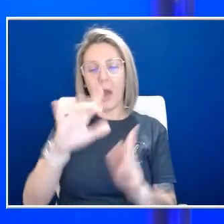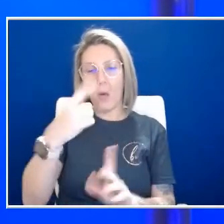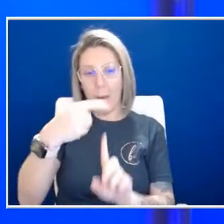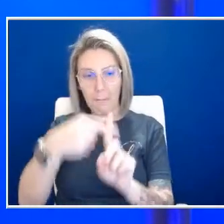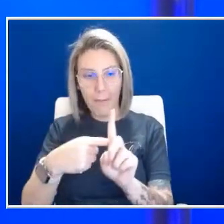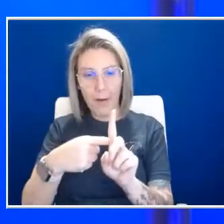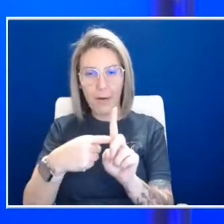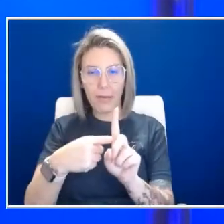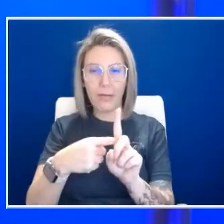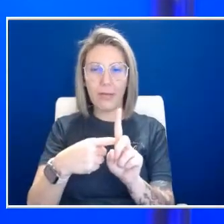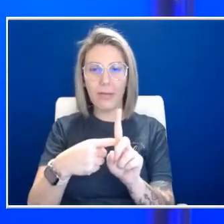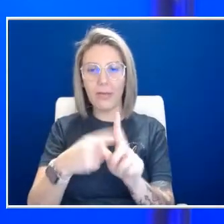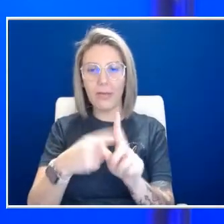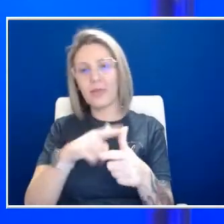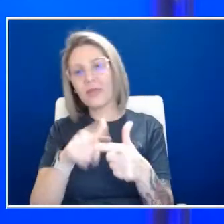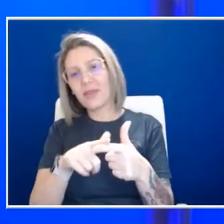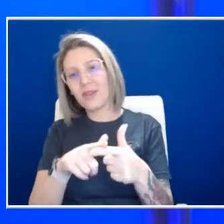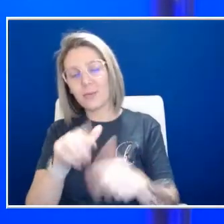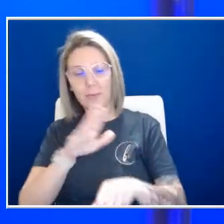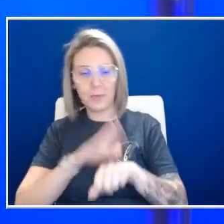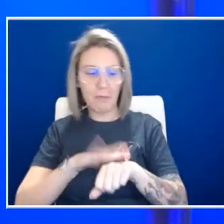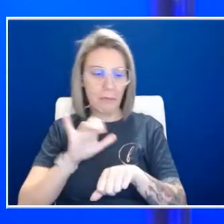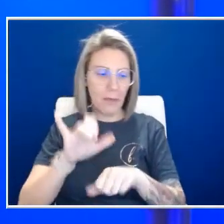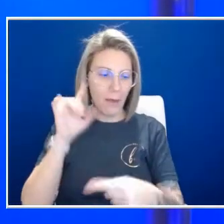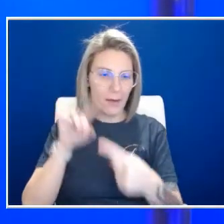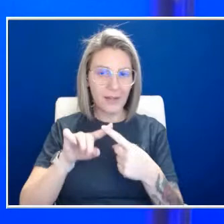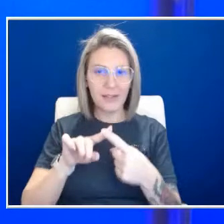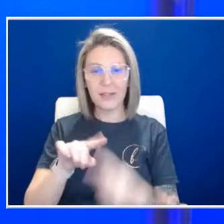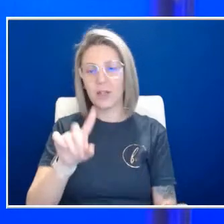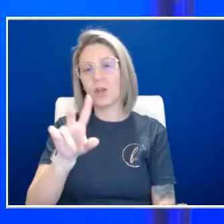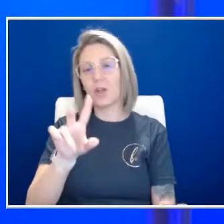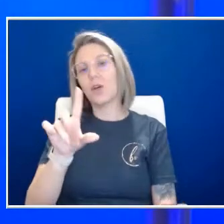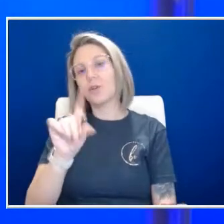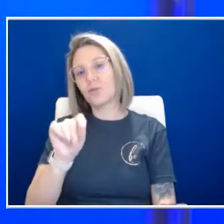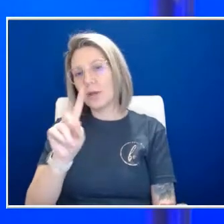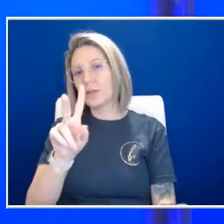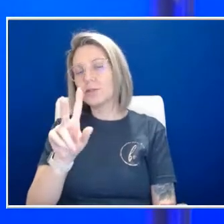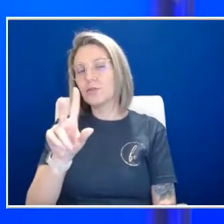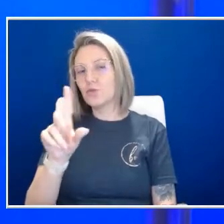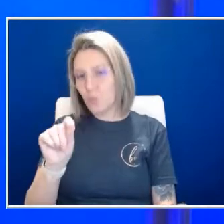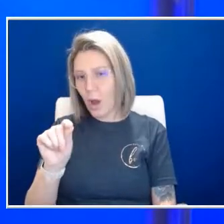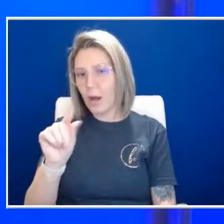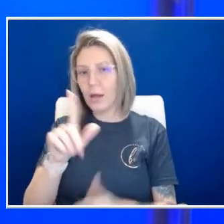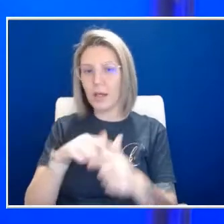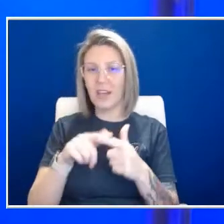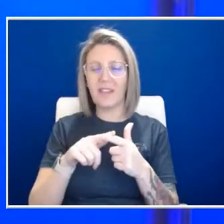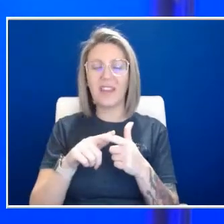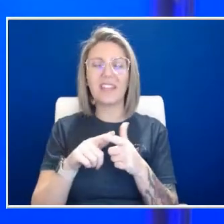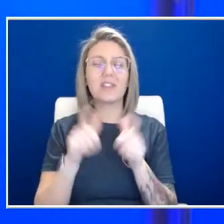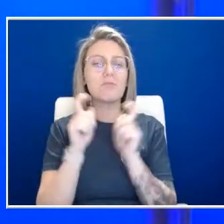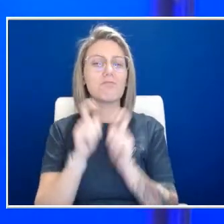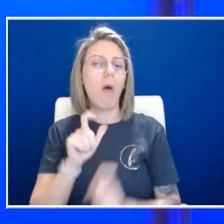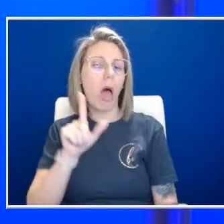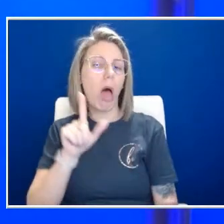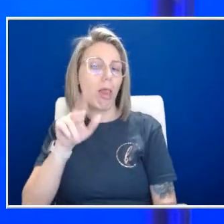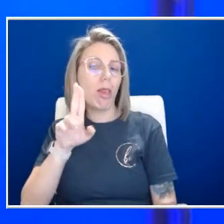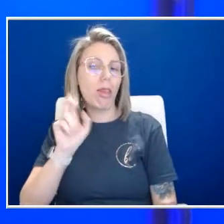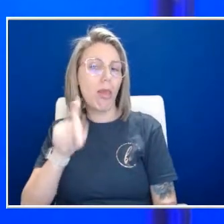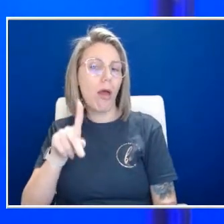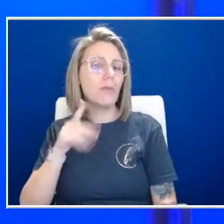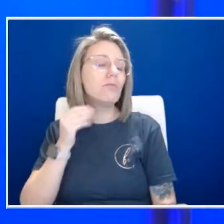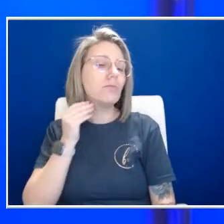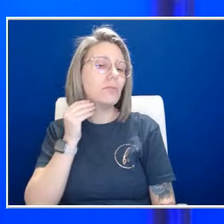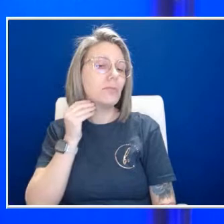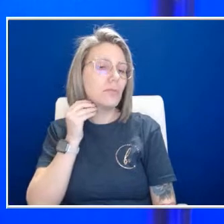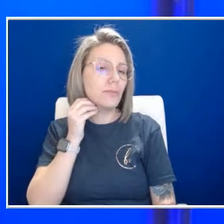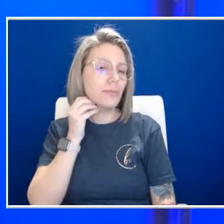was on that till 2020, and then I had a small lump here, and so he